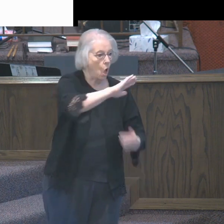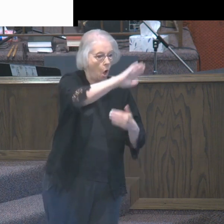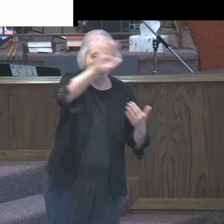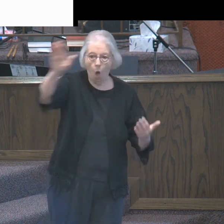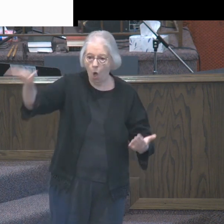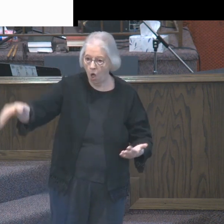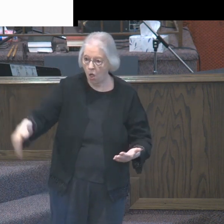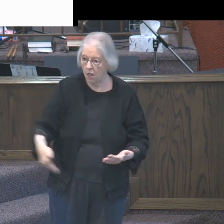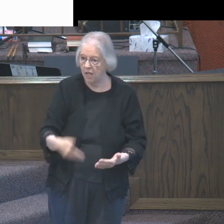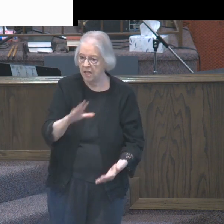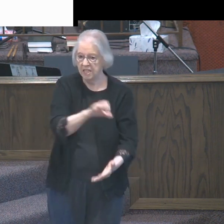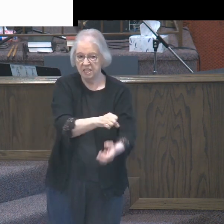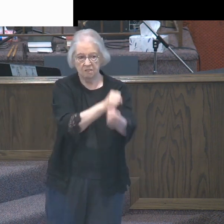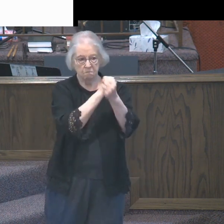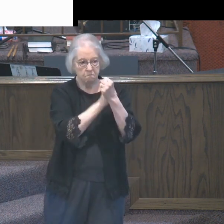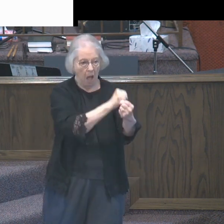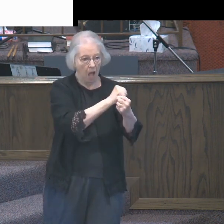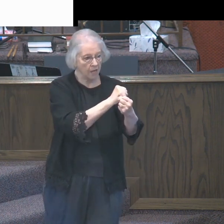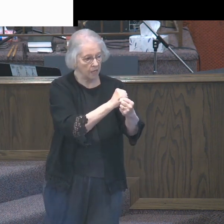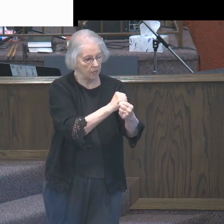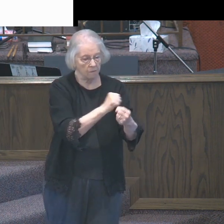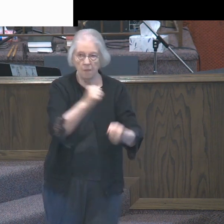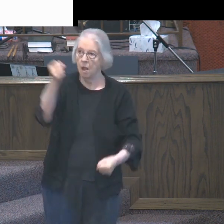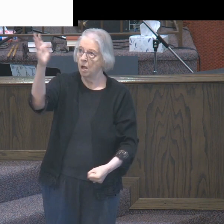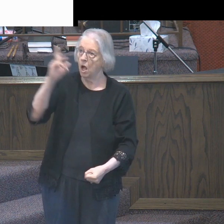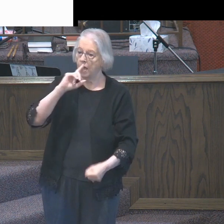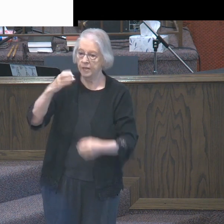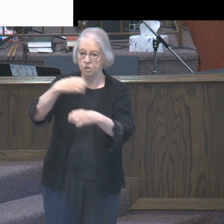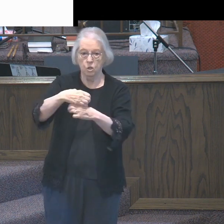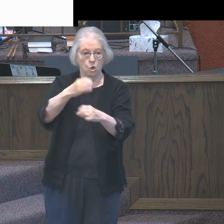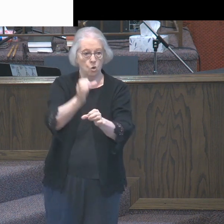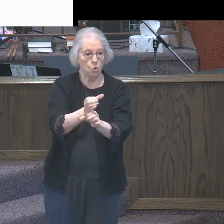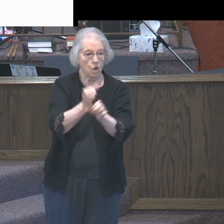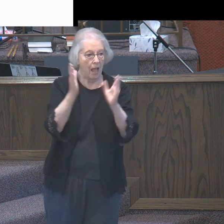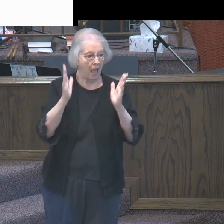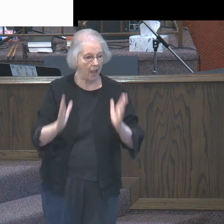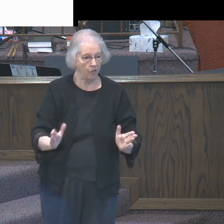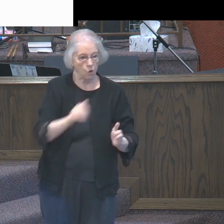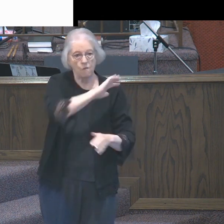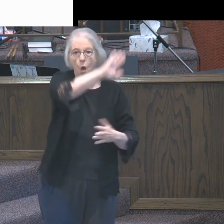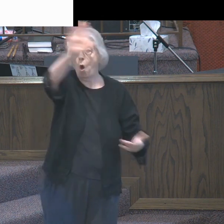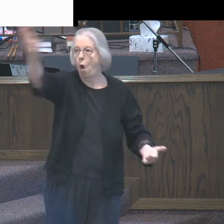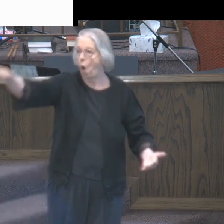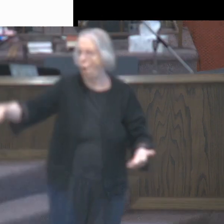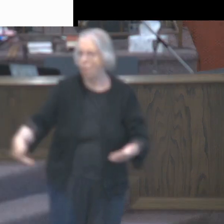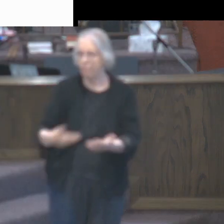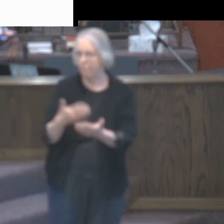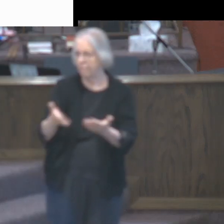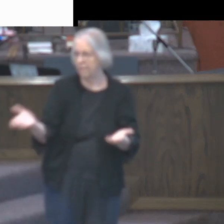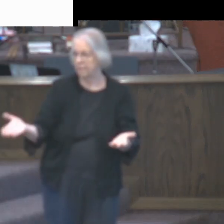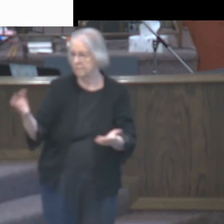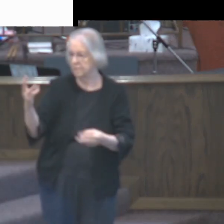mighty. He is the creator and the sustainer of all things. And there's